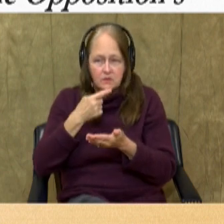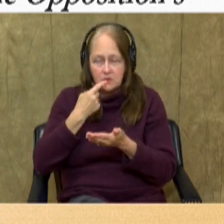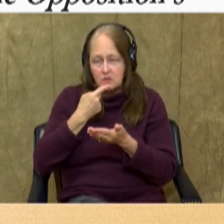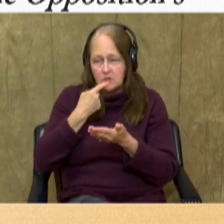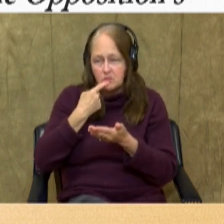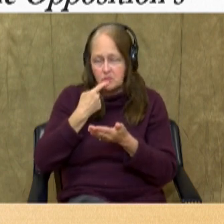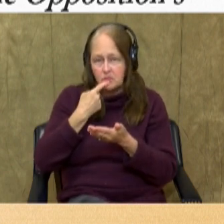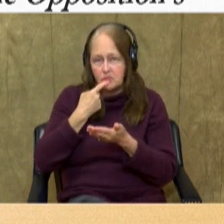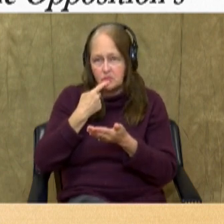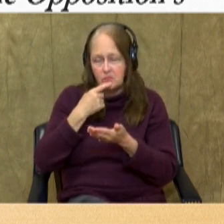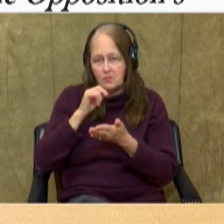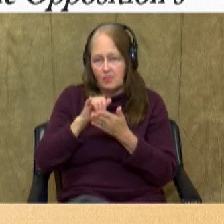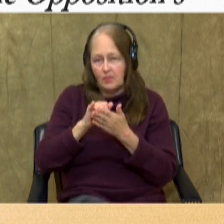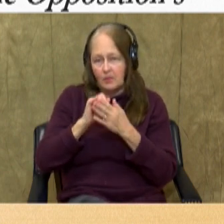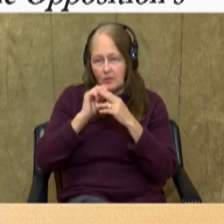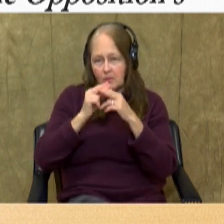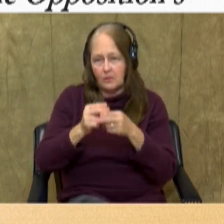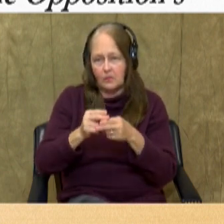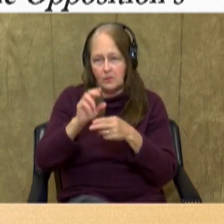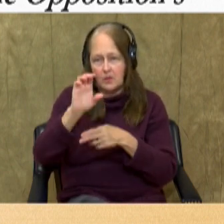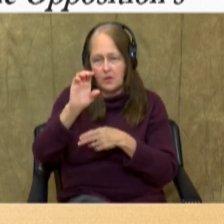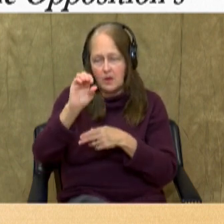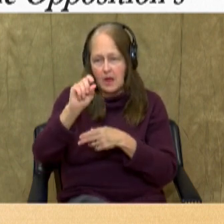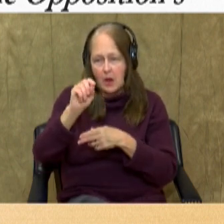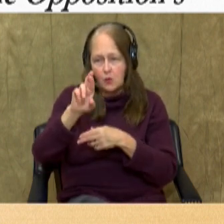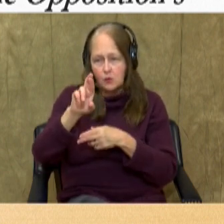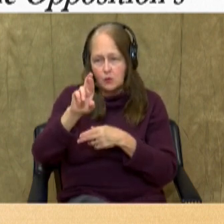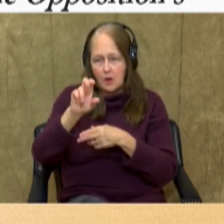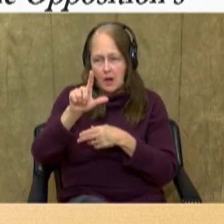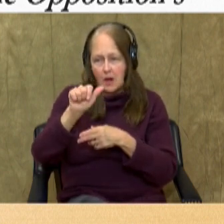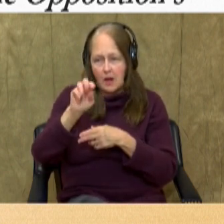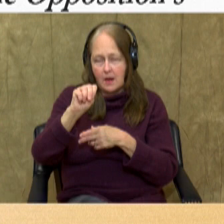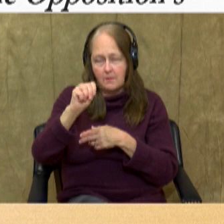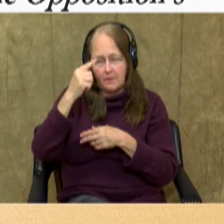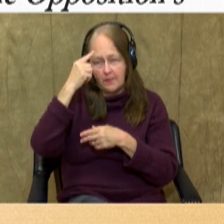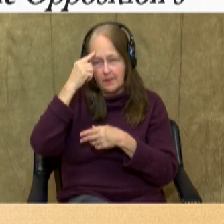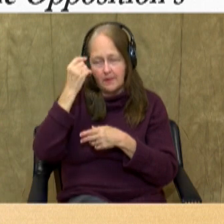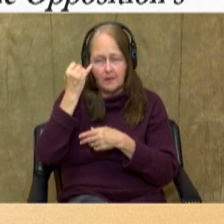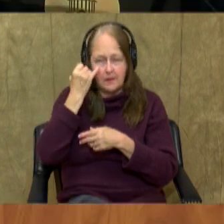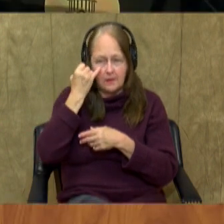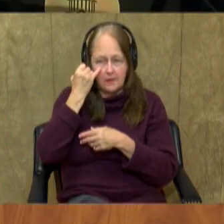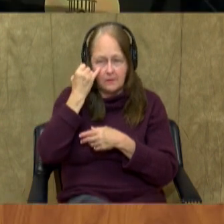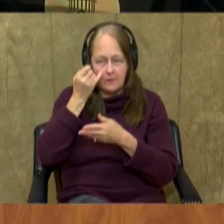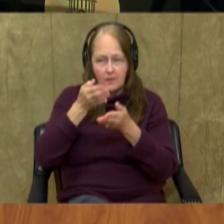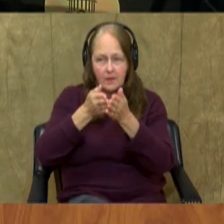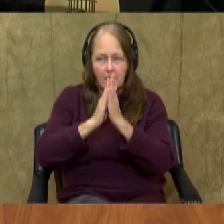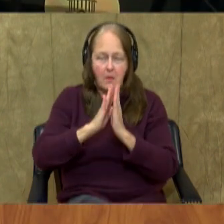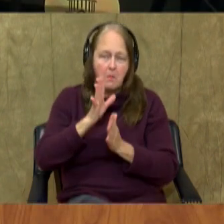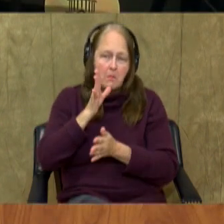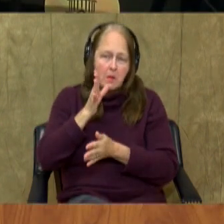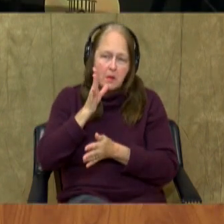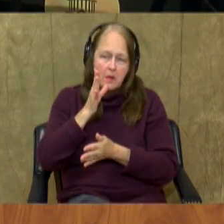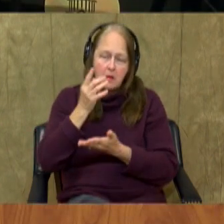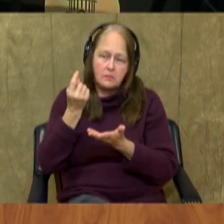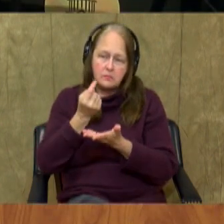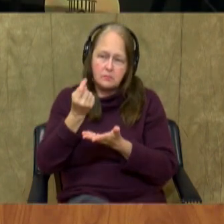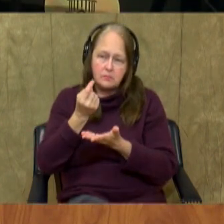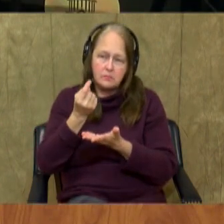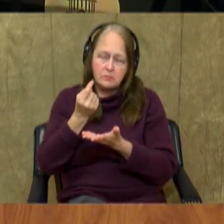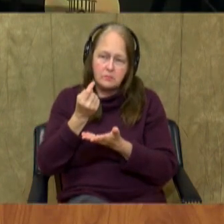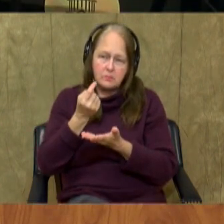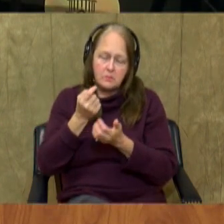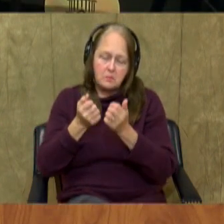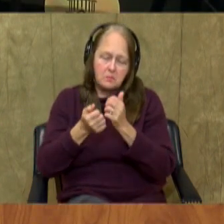counteract what you said. This is called the counterclaim. Think of it as if you ask mom for something. 9 times